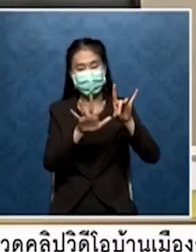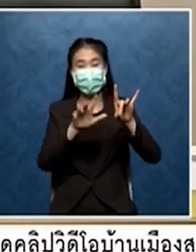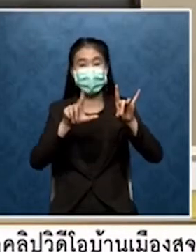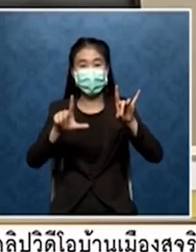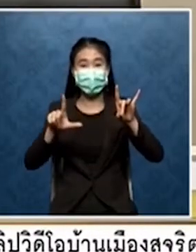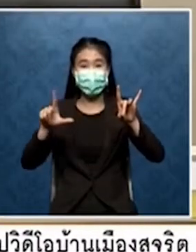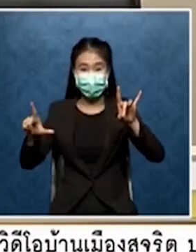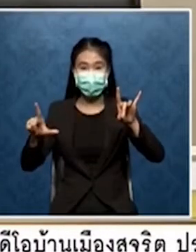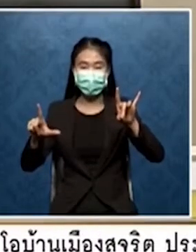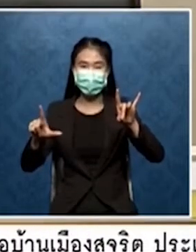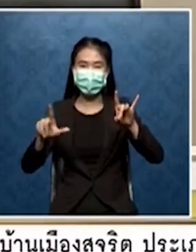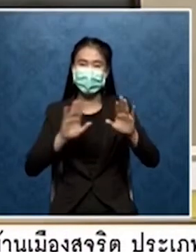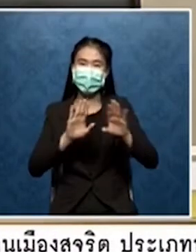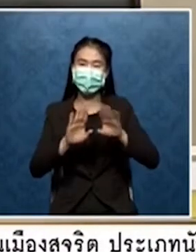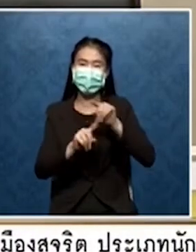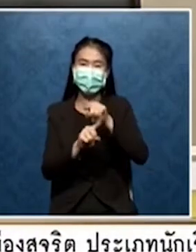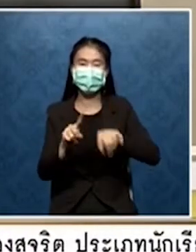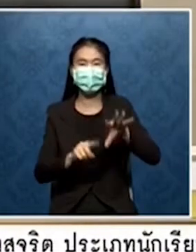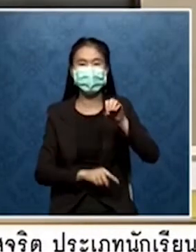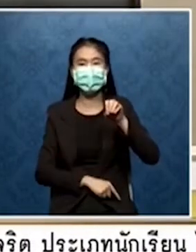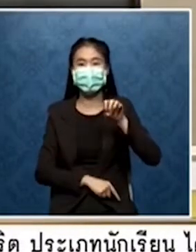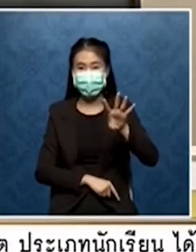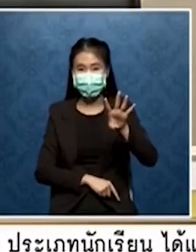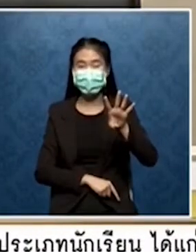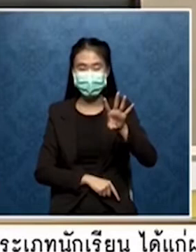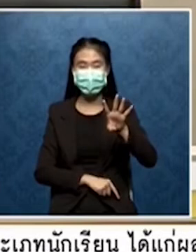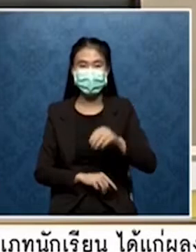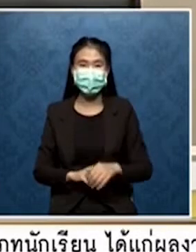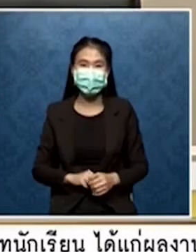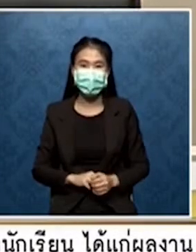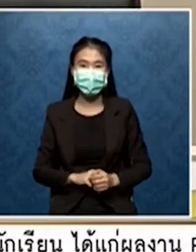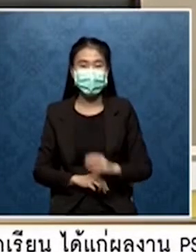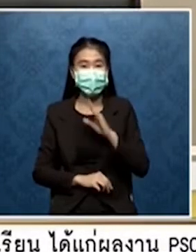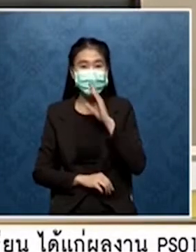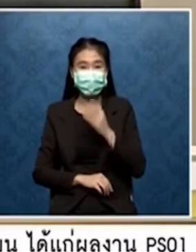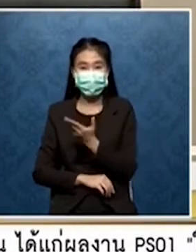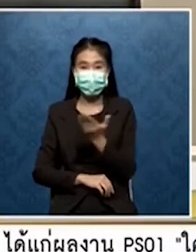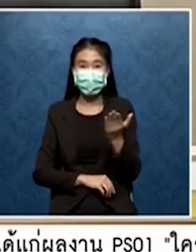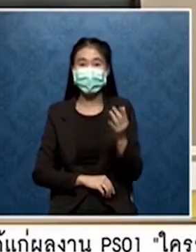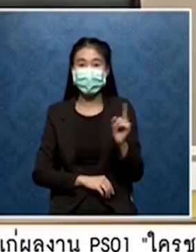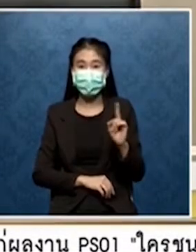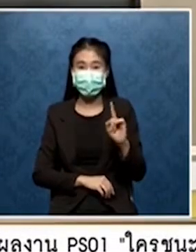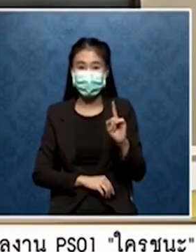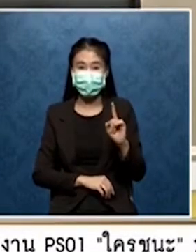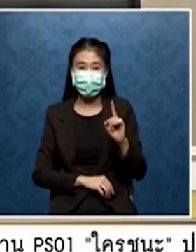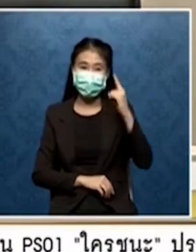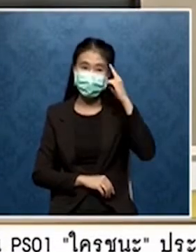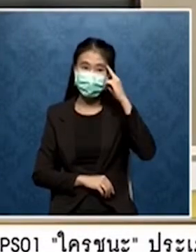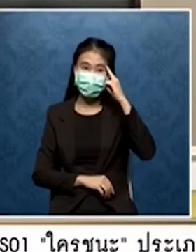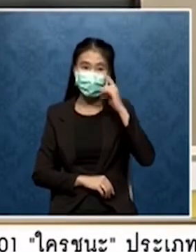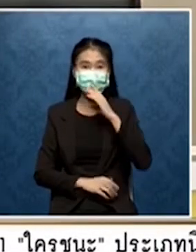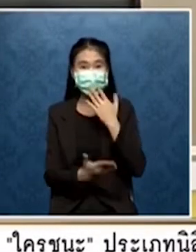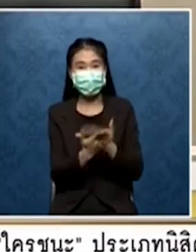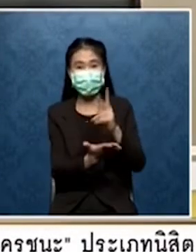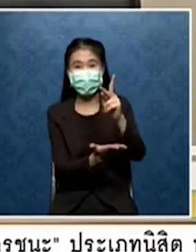Finance Permanent Secretary Grisada Jina Vicharana said that with the House approval of the previous 1